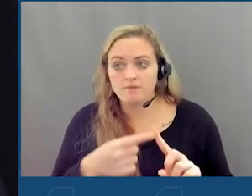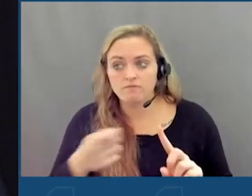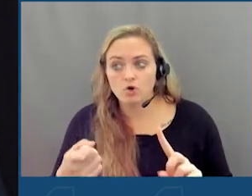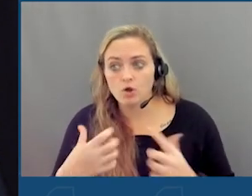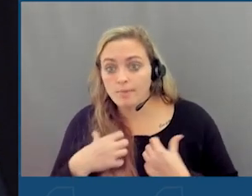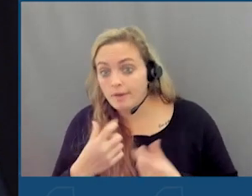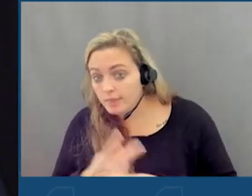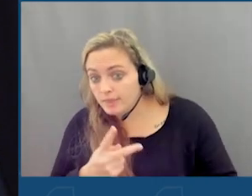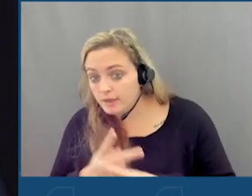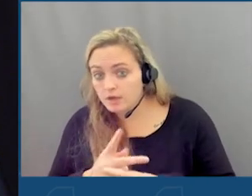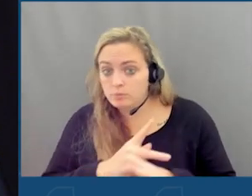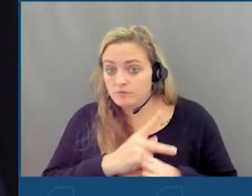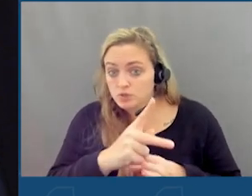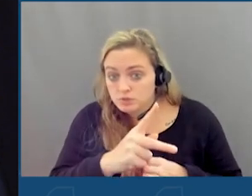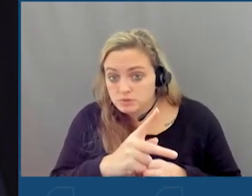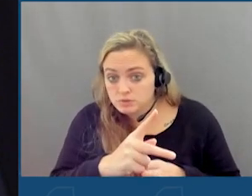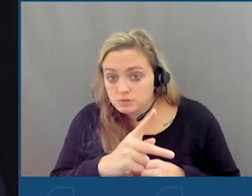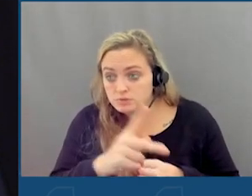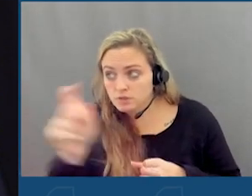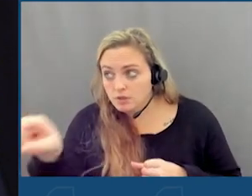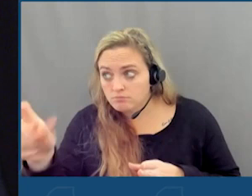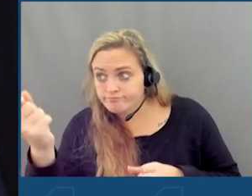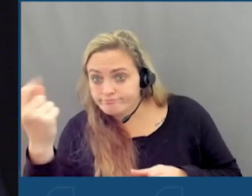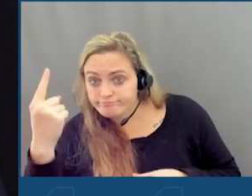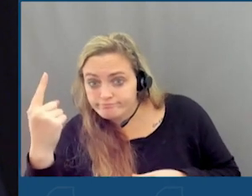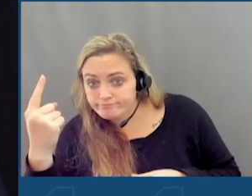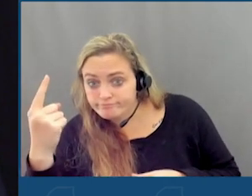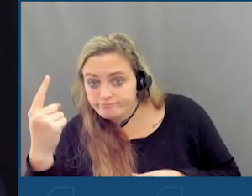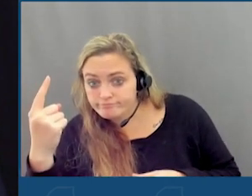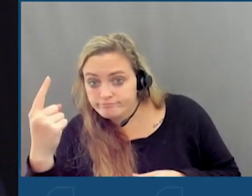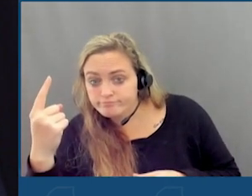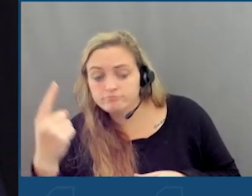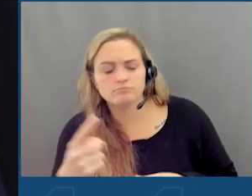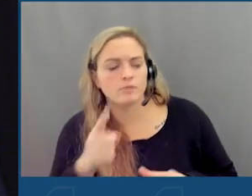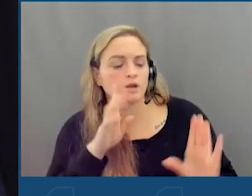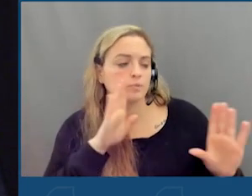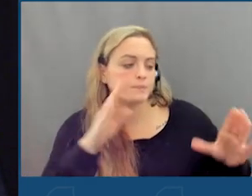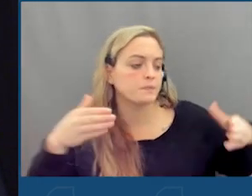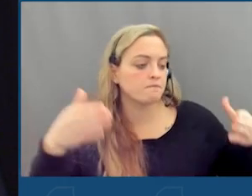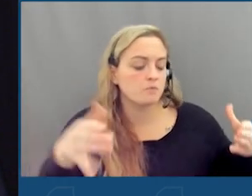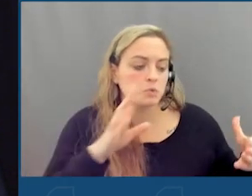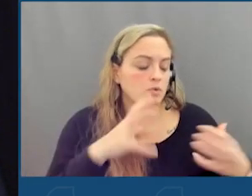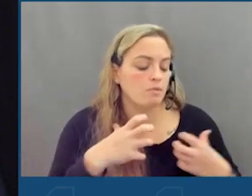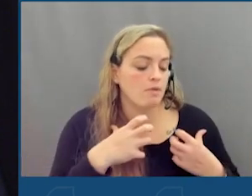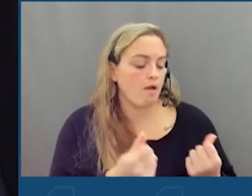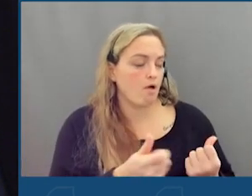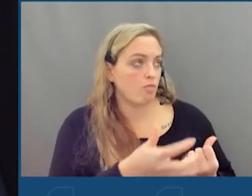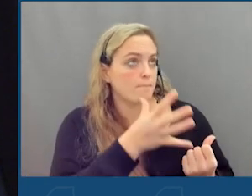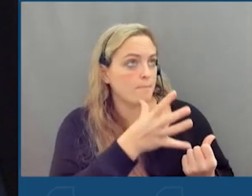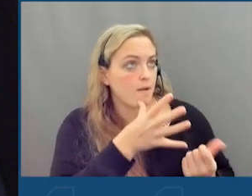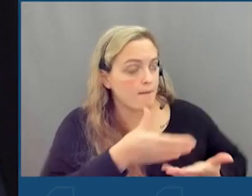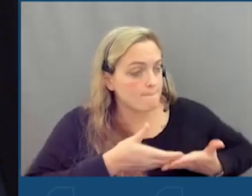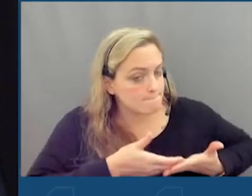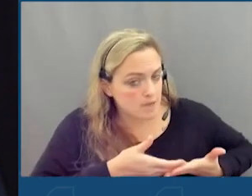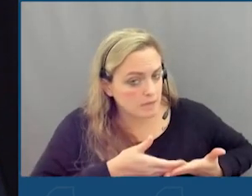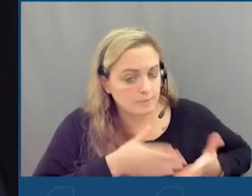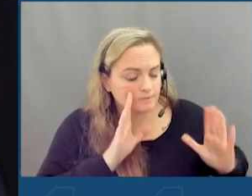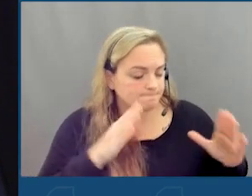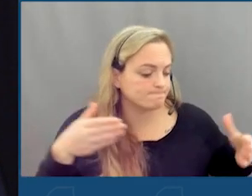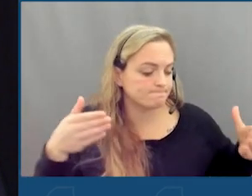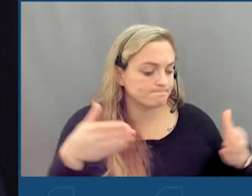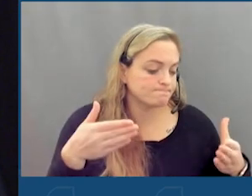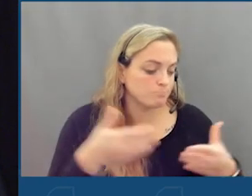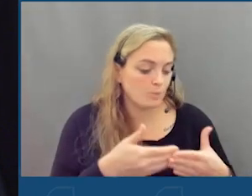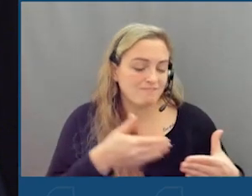healthcare professionals who understand. And I am so focused on the well-being of moms and babies